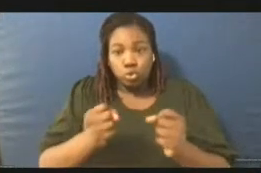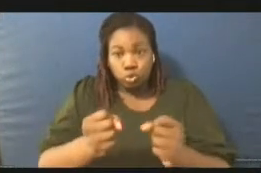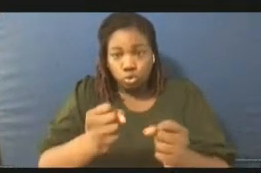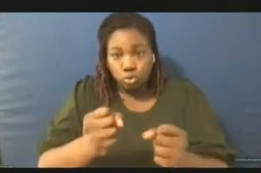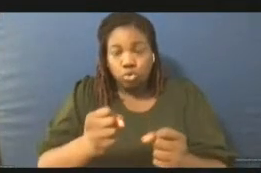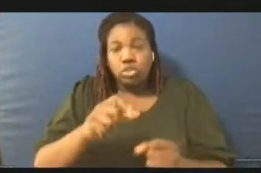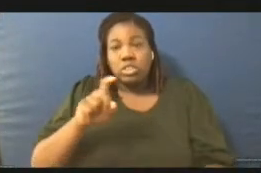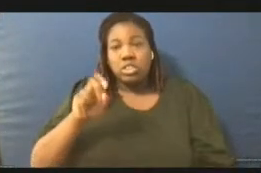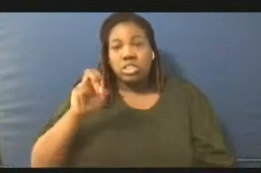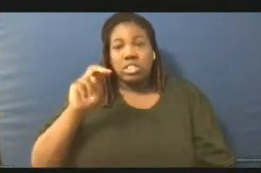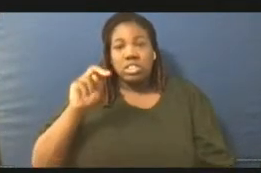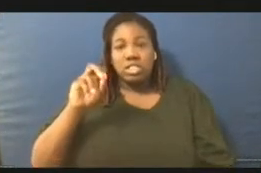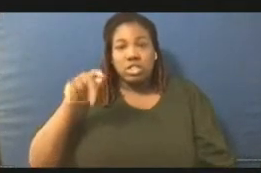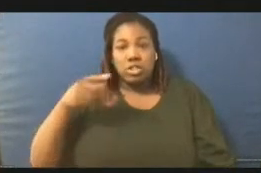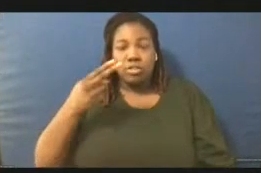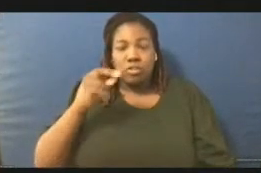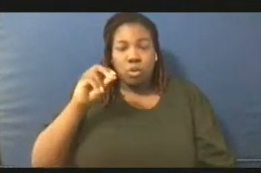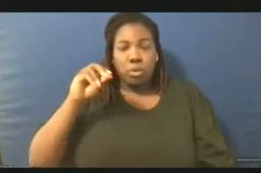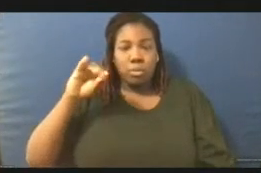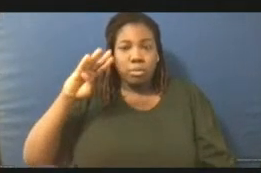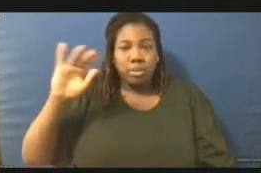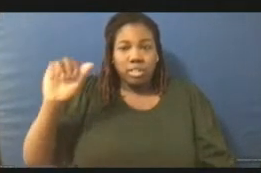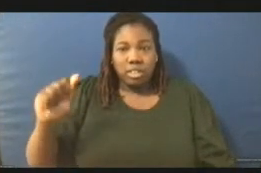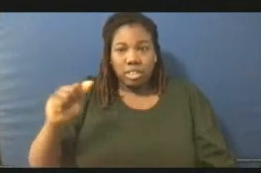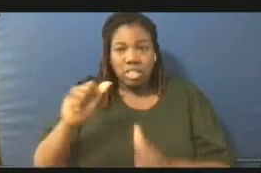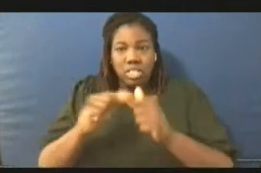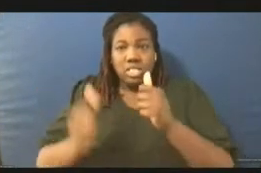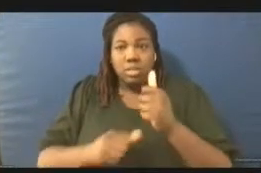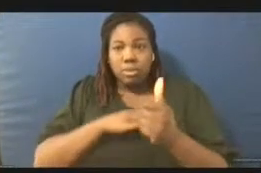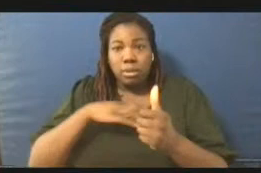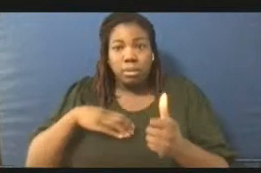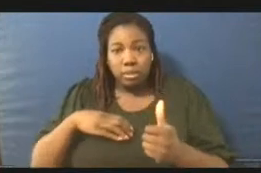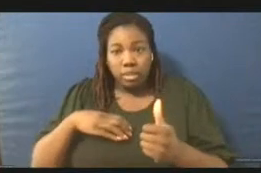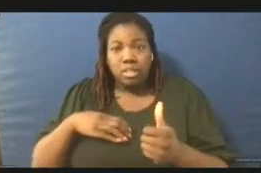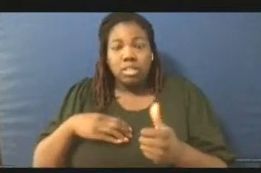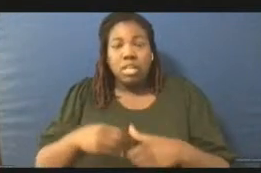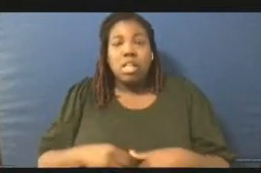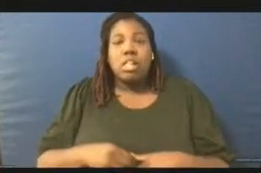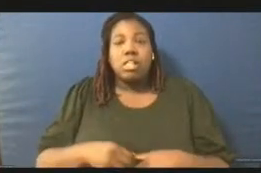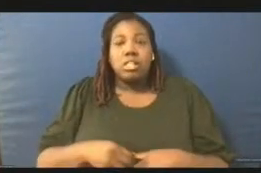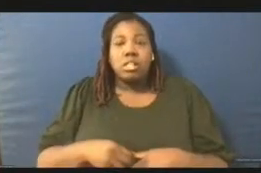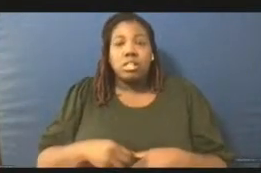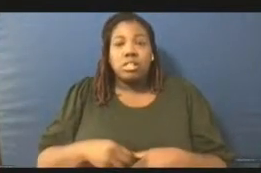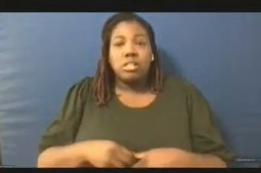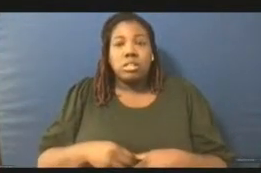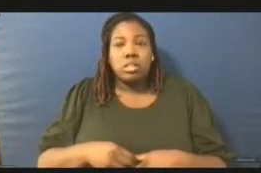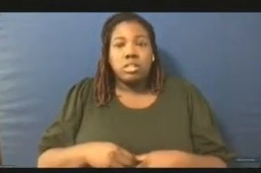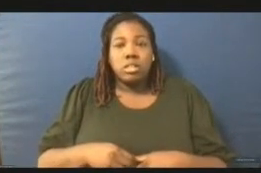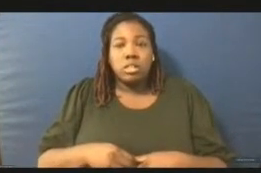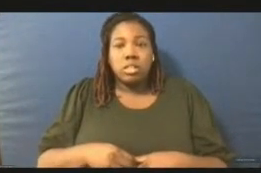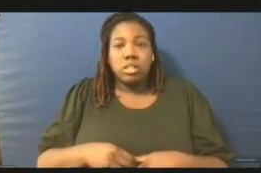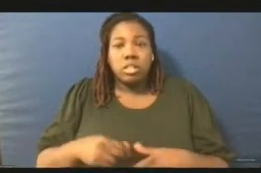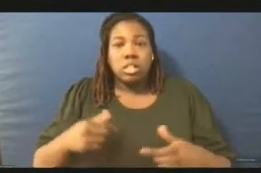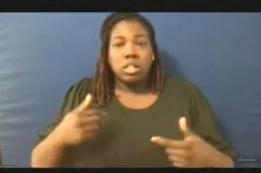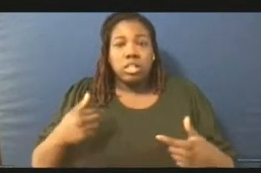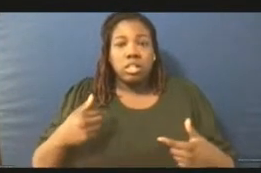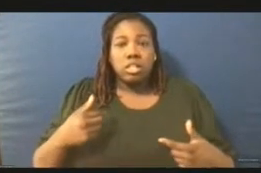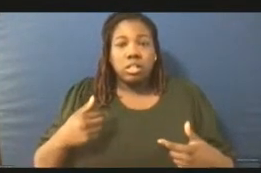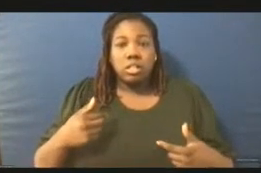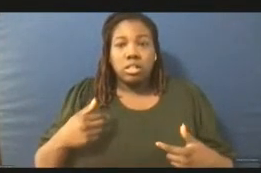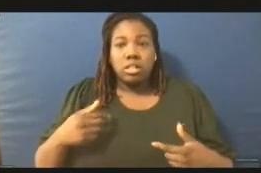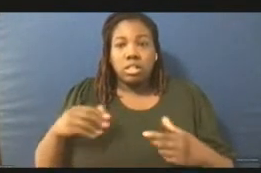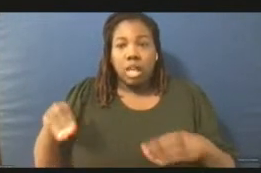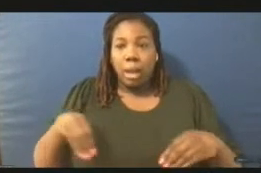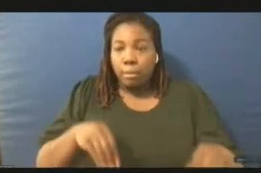Xenophobia Subcommittee. At this point, I will entertain a motion on that slate. So moved, Madam Chair. Thank you.